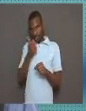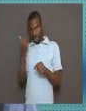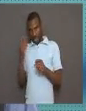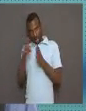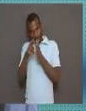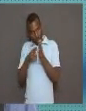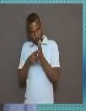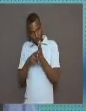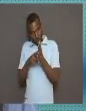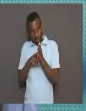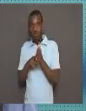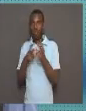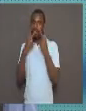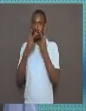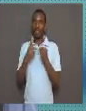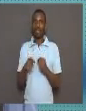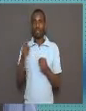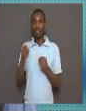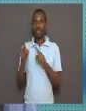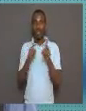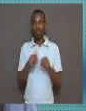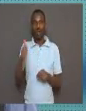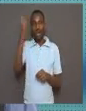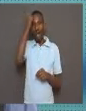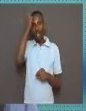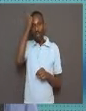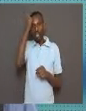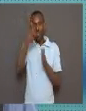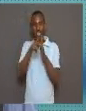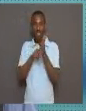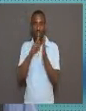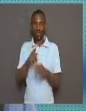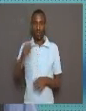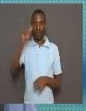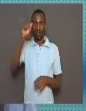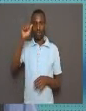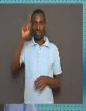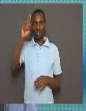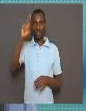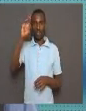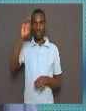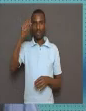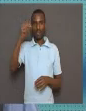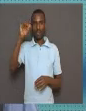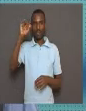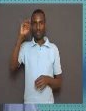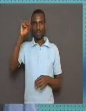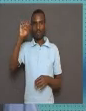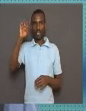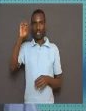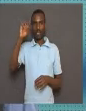called Archimedes' principle. We have a lot of material to cover